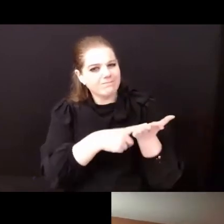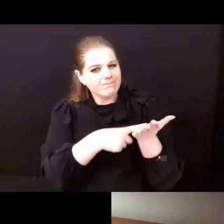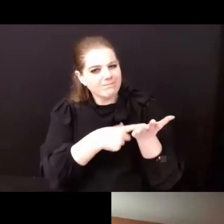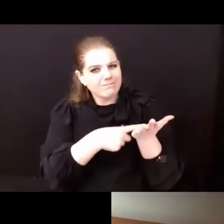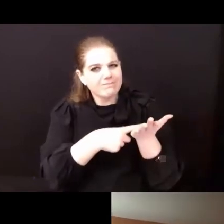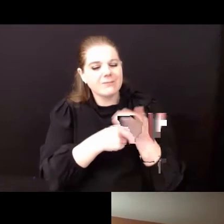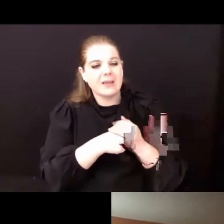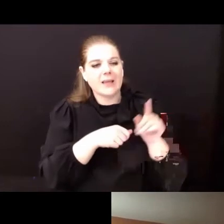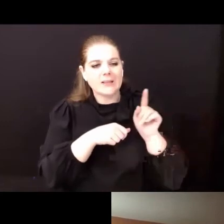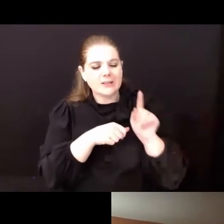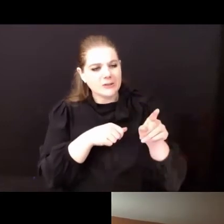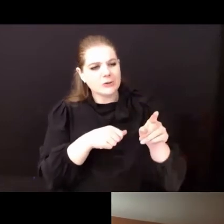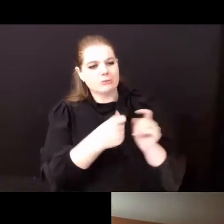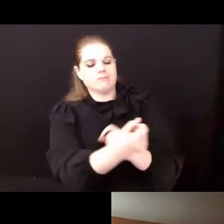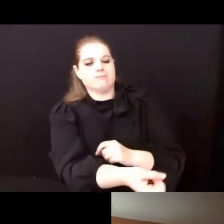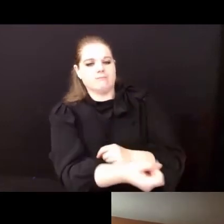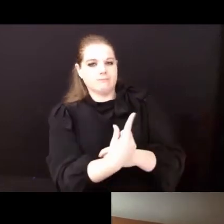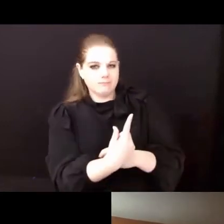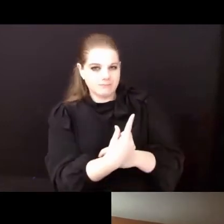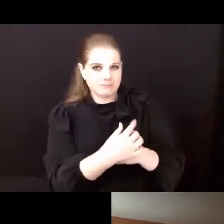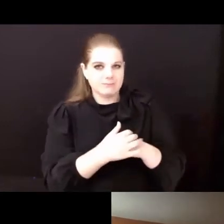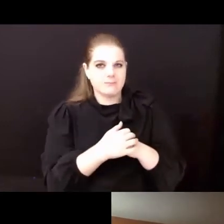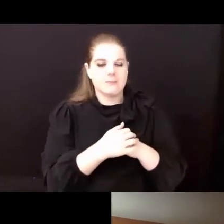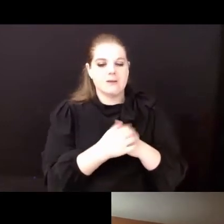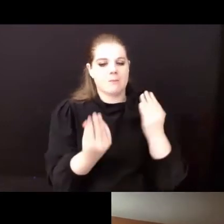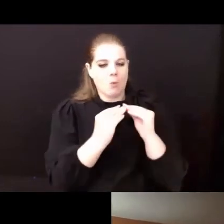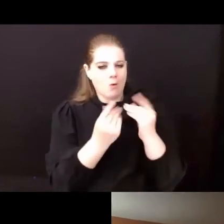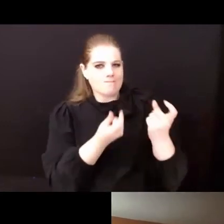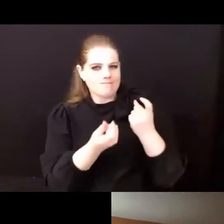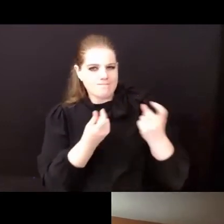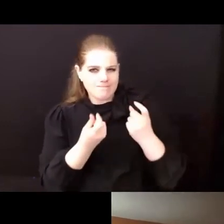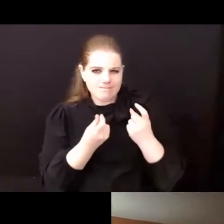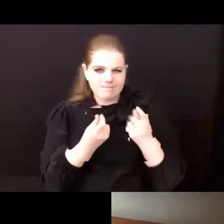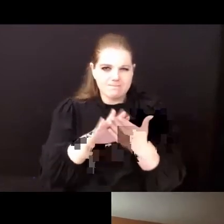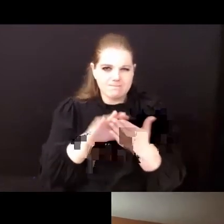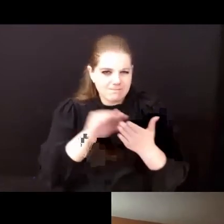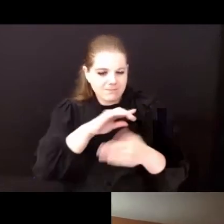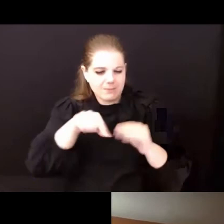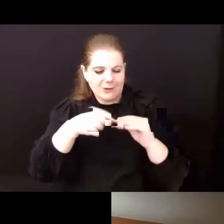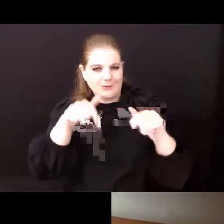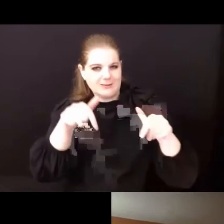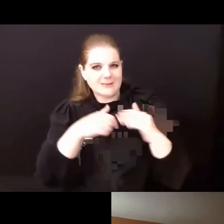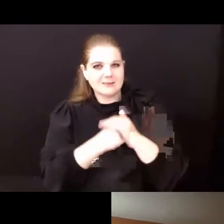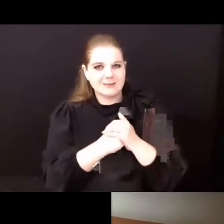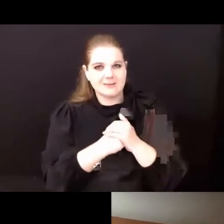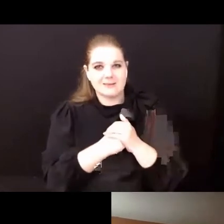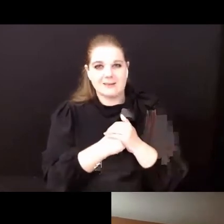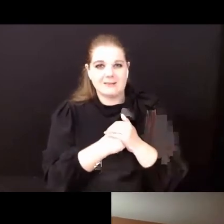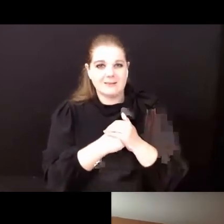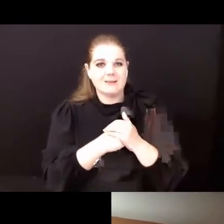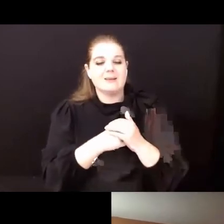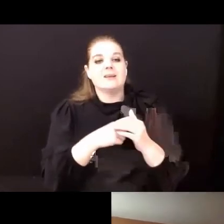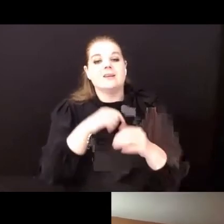asked me again more about this. And it sort of blossomed from there. As you said,